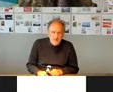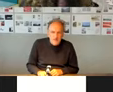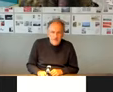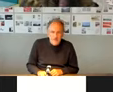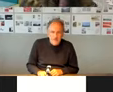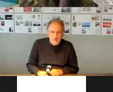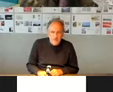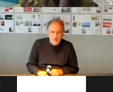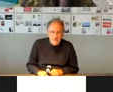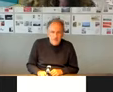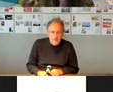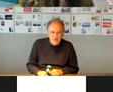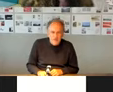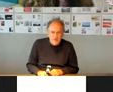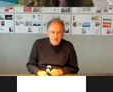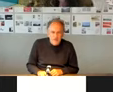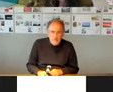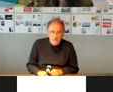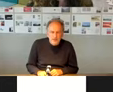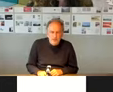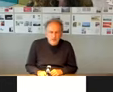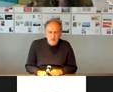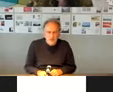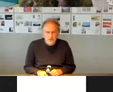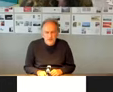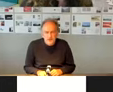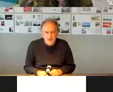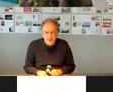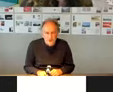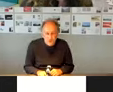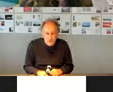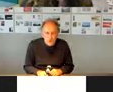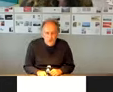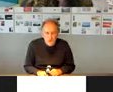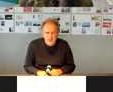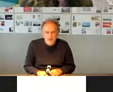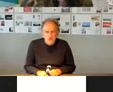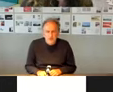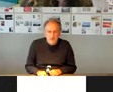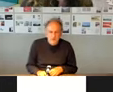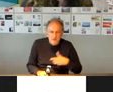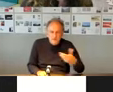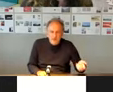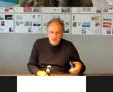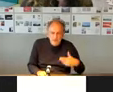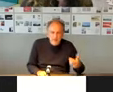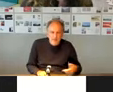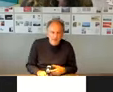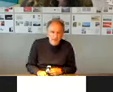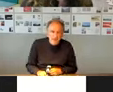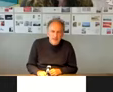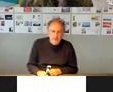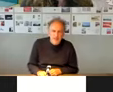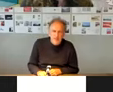first floor. This is a view onto the city of Montpellier, where there's a lot of